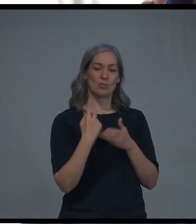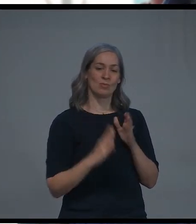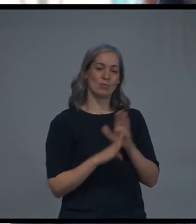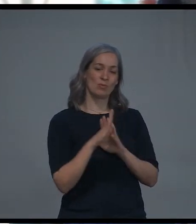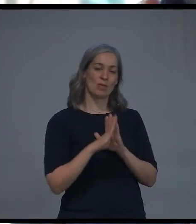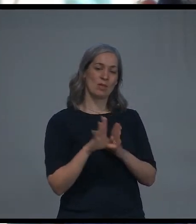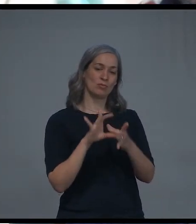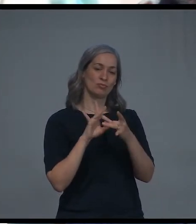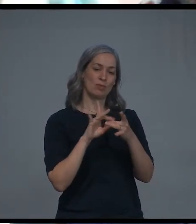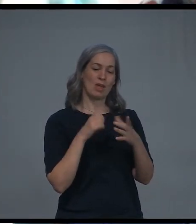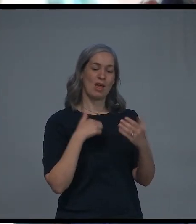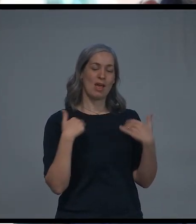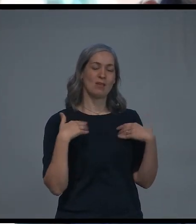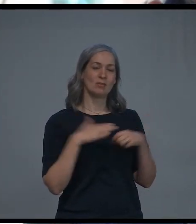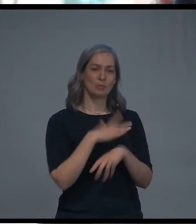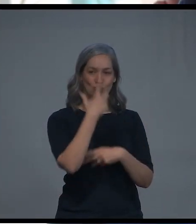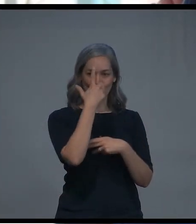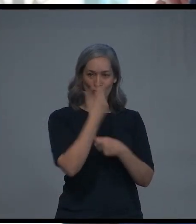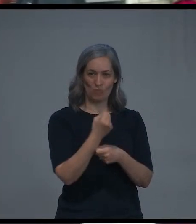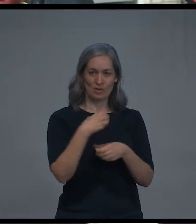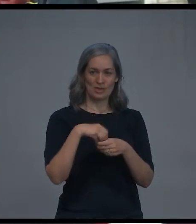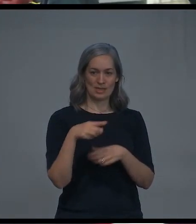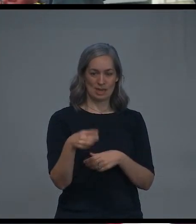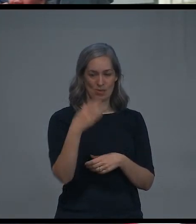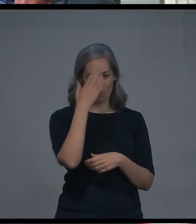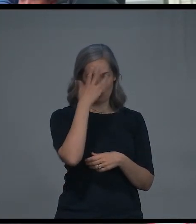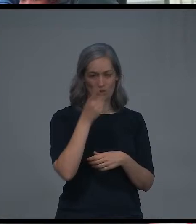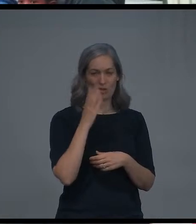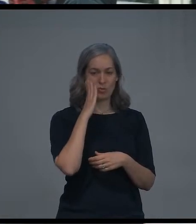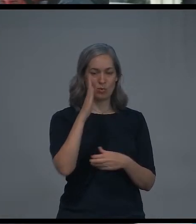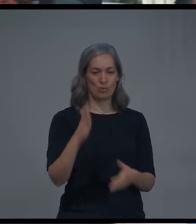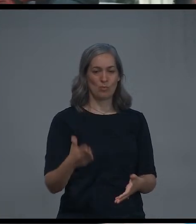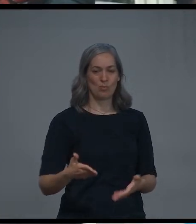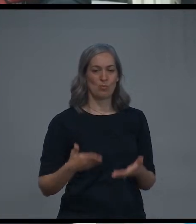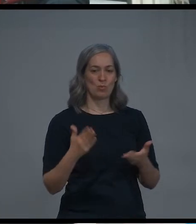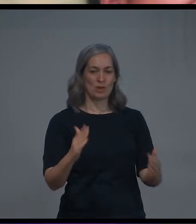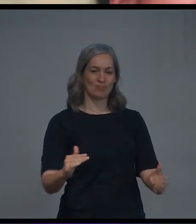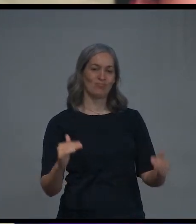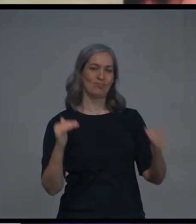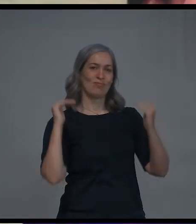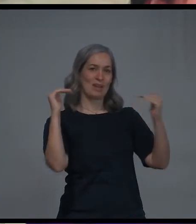have absolute confidence in him and know that he'll take it to the next level.